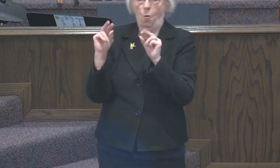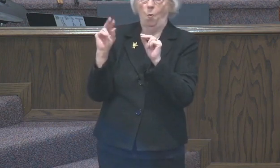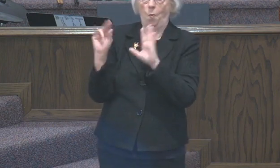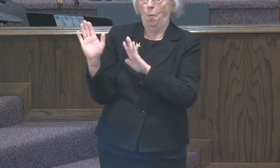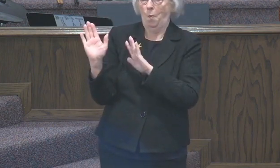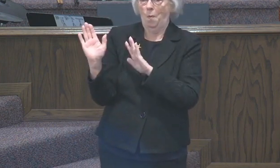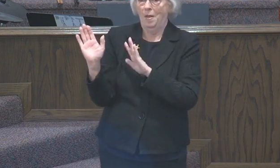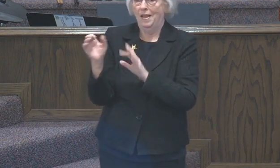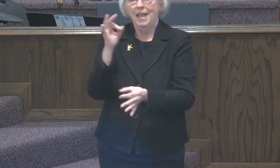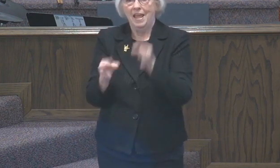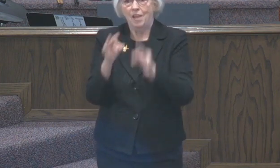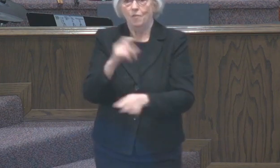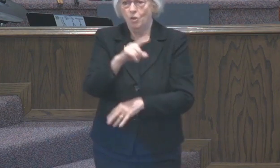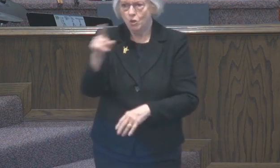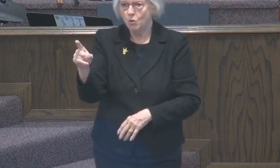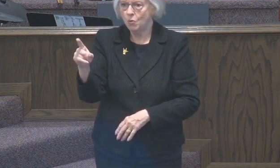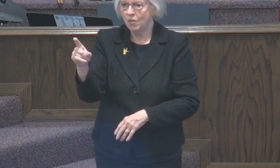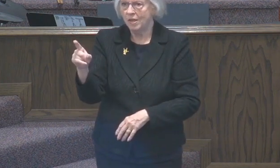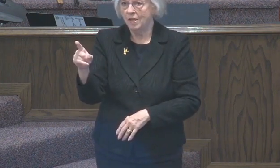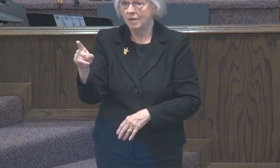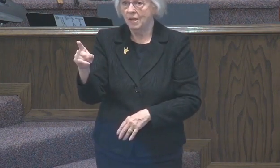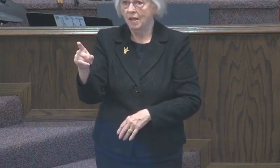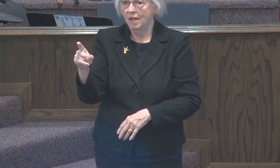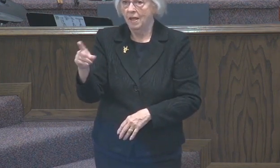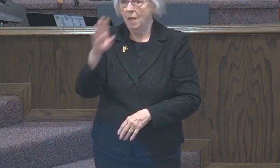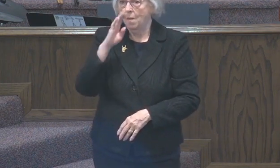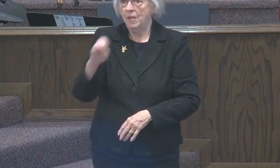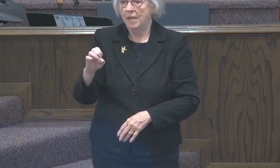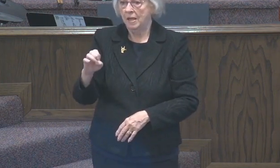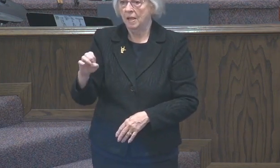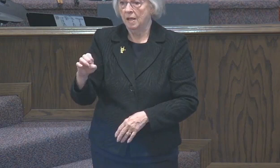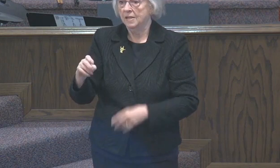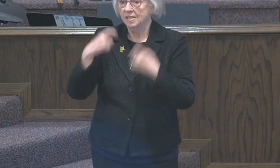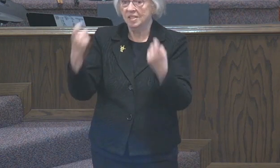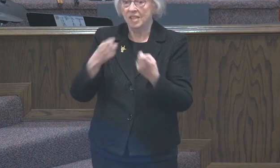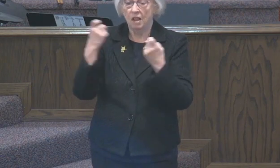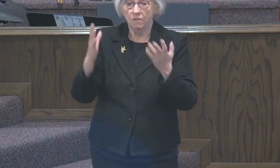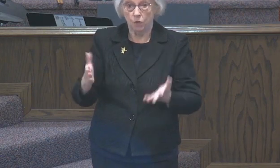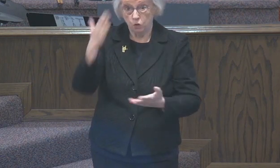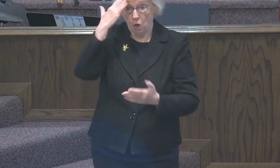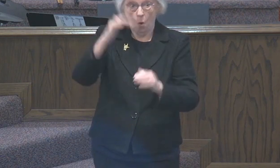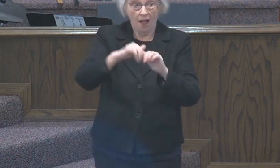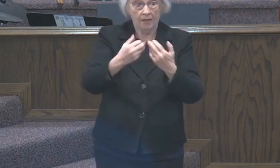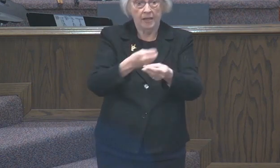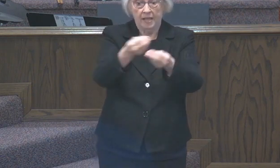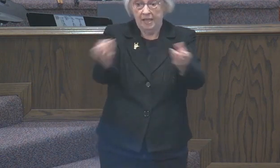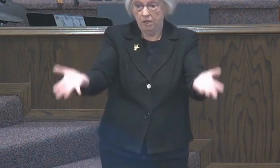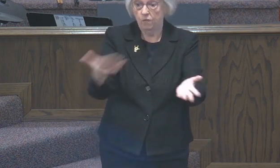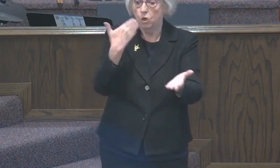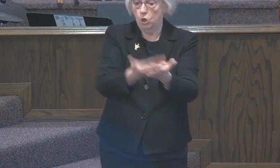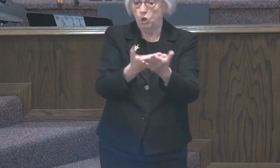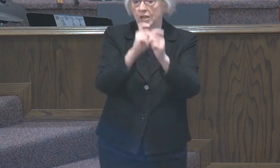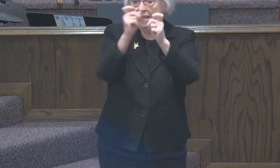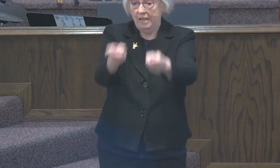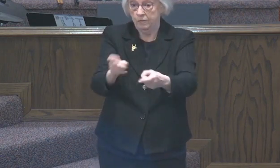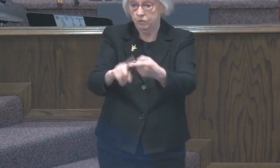If you then, being evil, know how to give good gifts to your children, how much